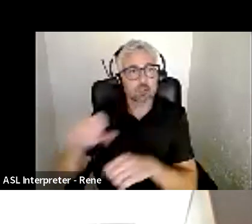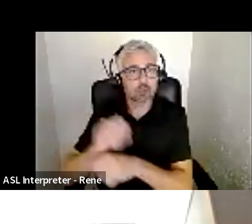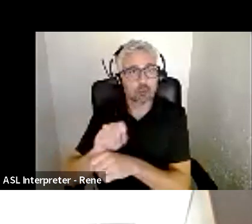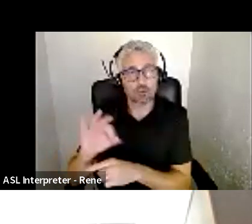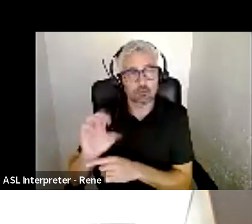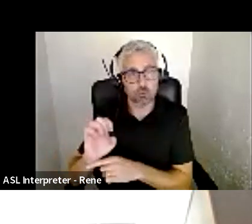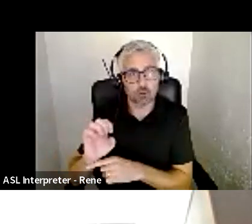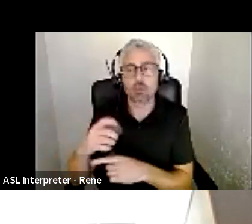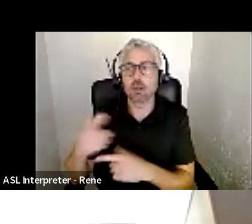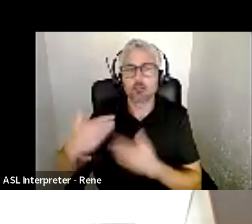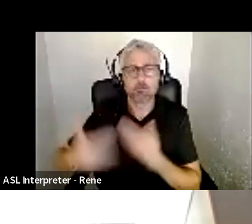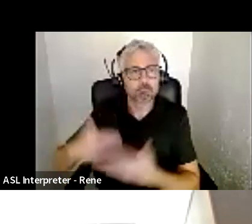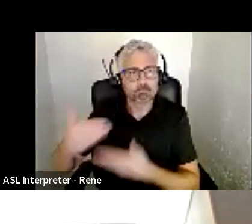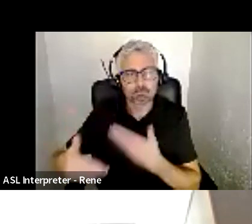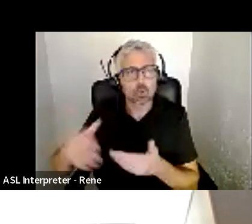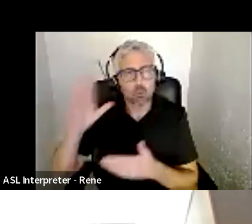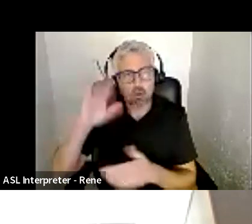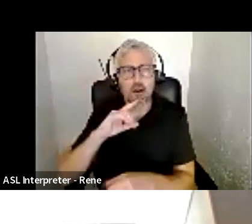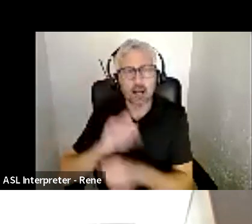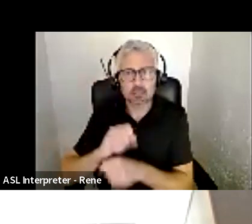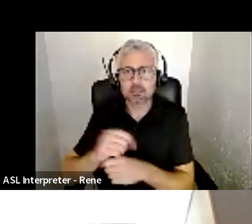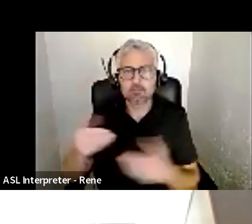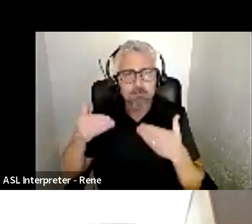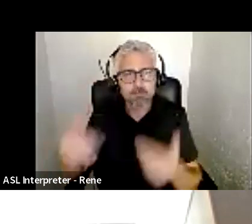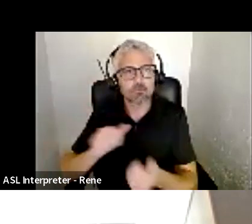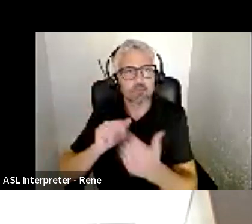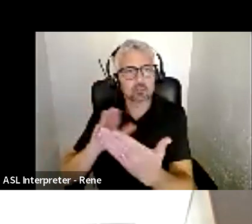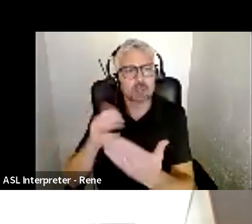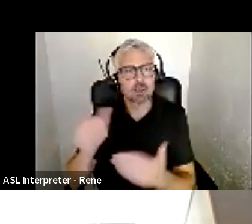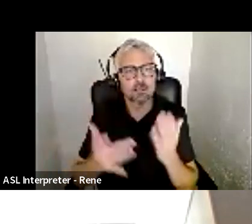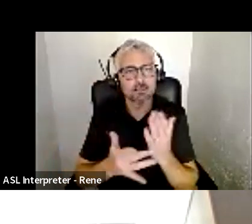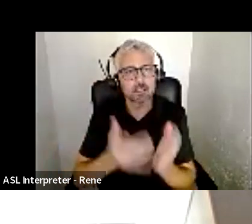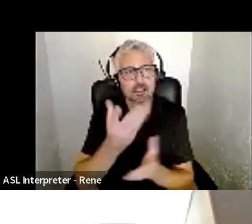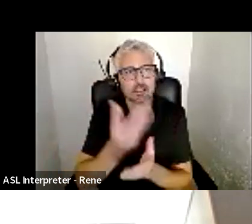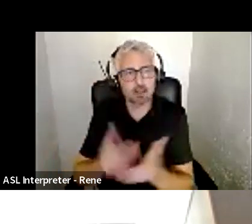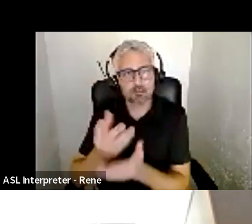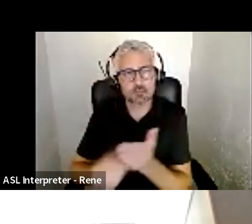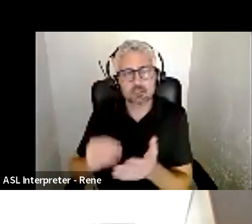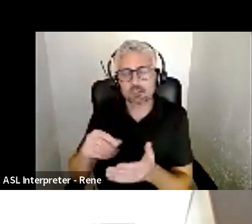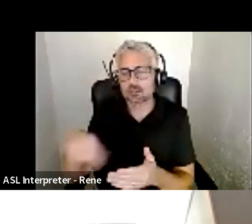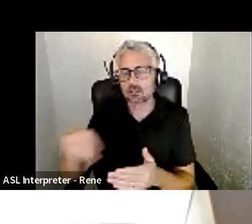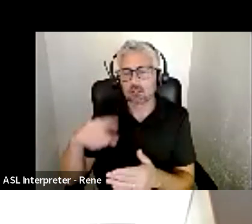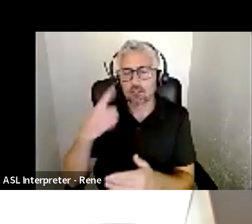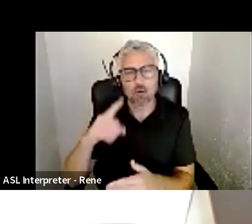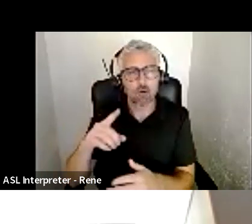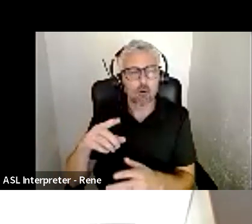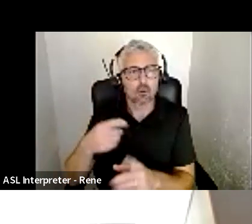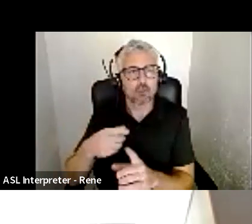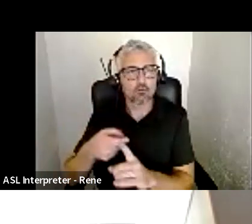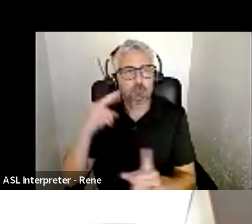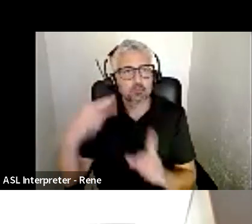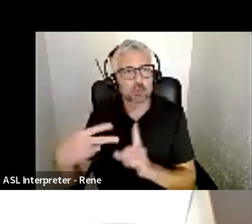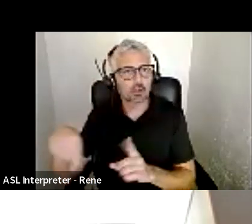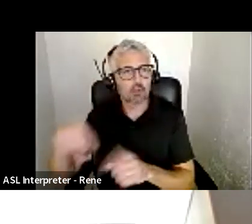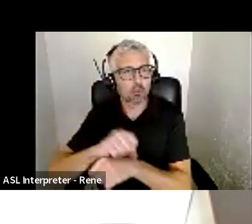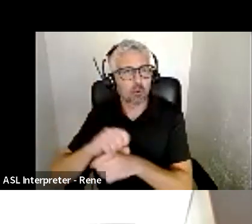well on their way to putting pen to paper to address what tech gaps are from the workforce's point of view. So we'll talk